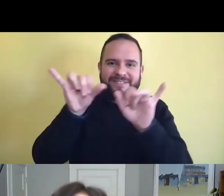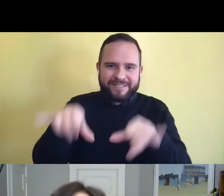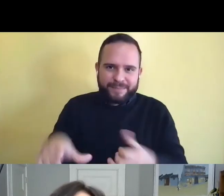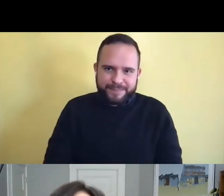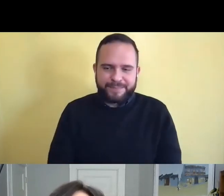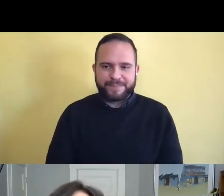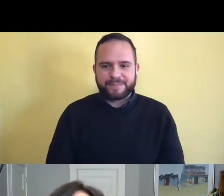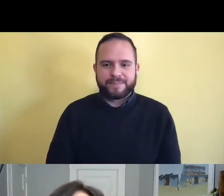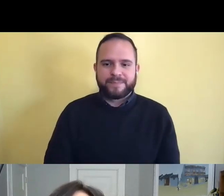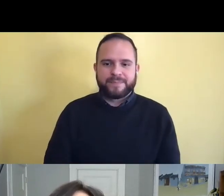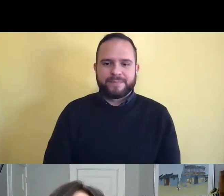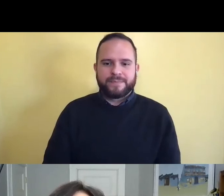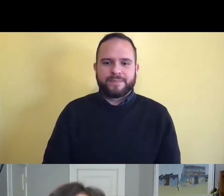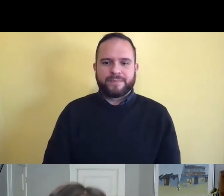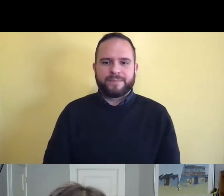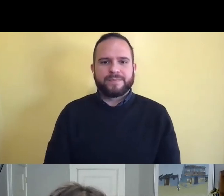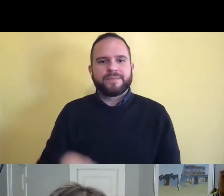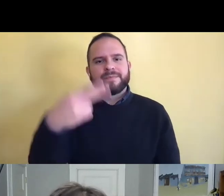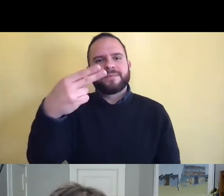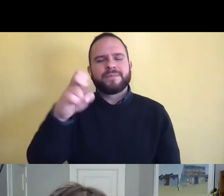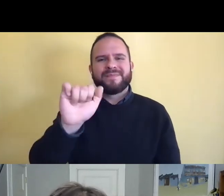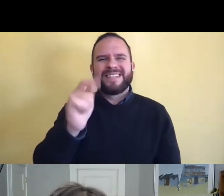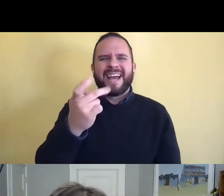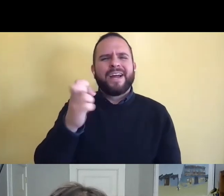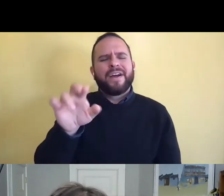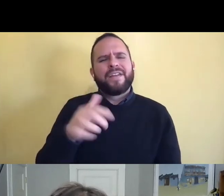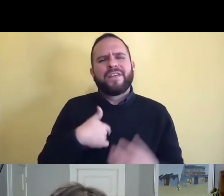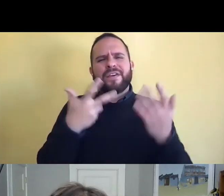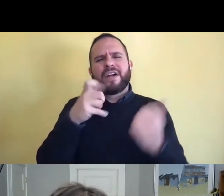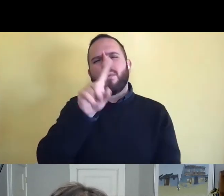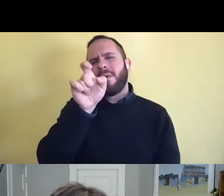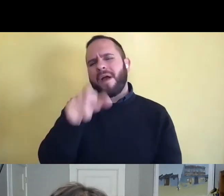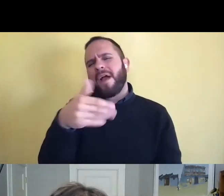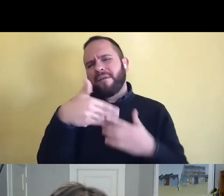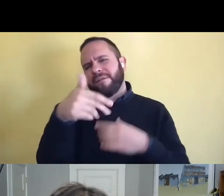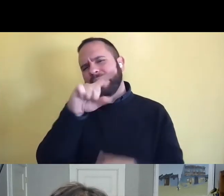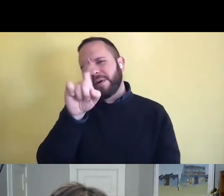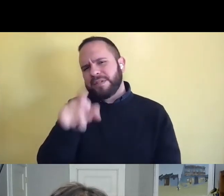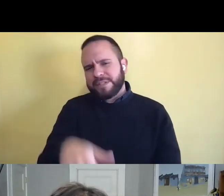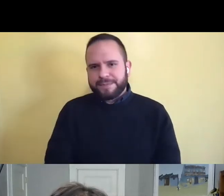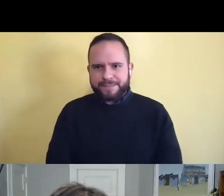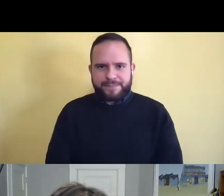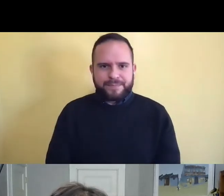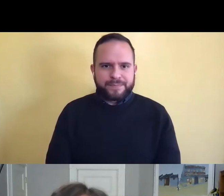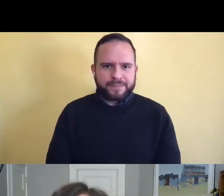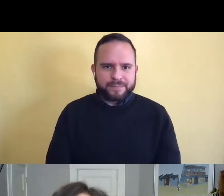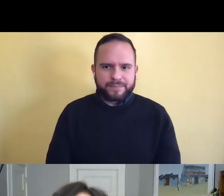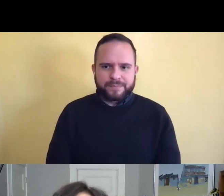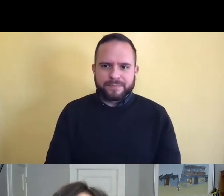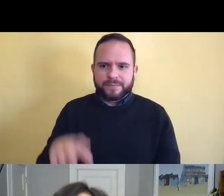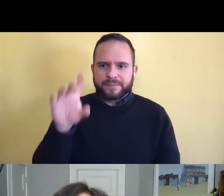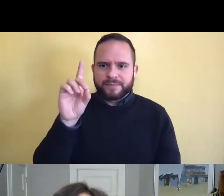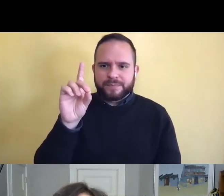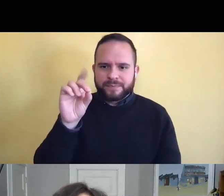well said. Heather, I want to ask you the next question, and it's Dirkani Hawk,